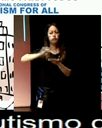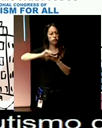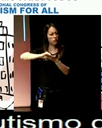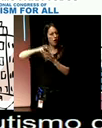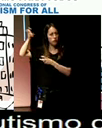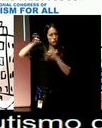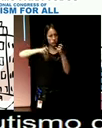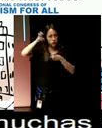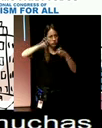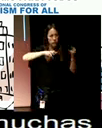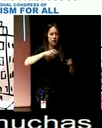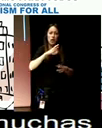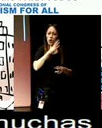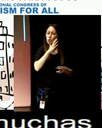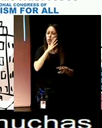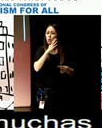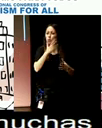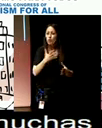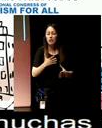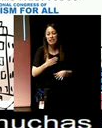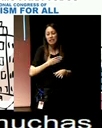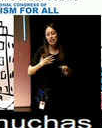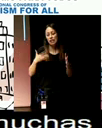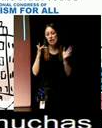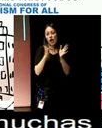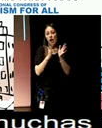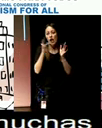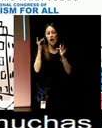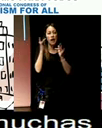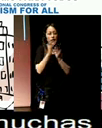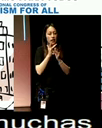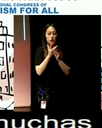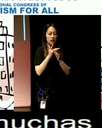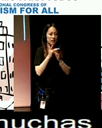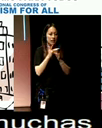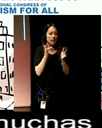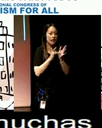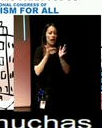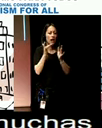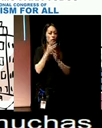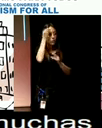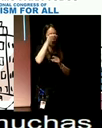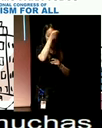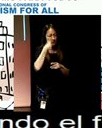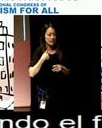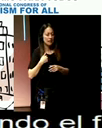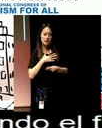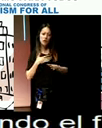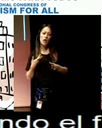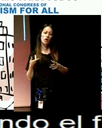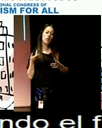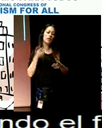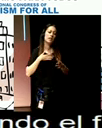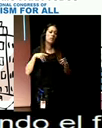renew their baptizing. So we have two places actually that you